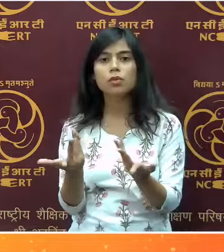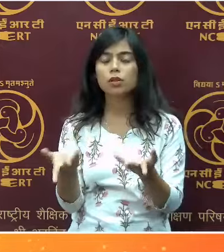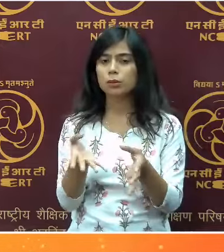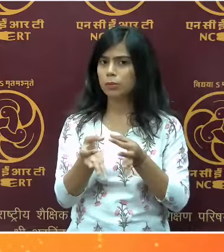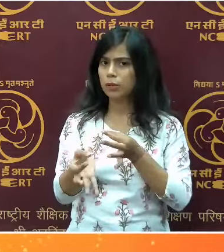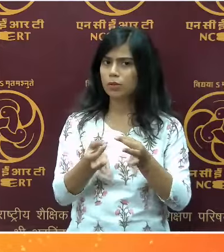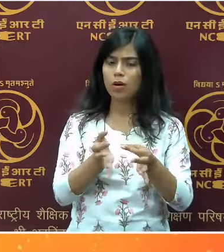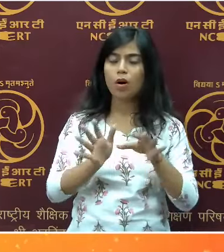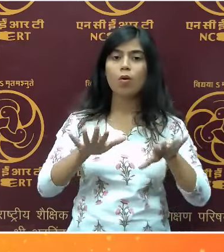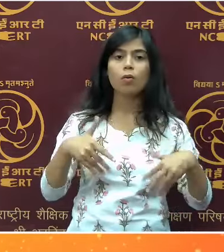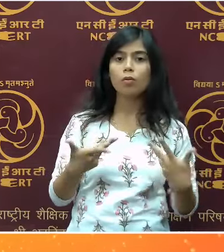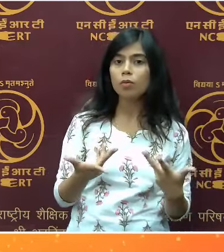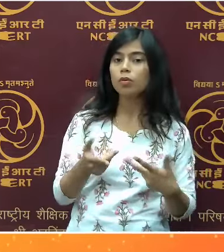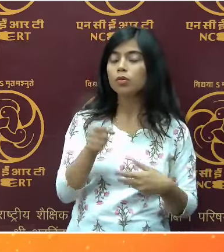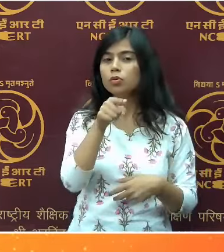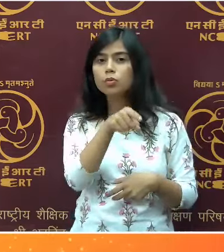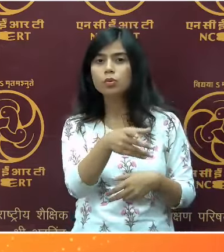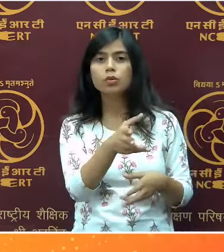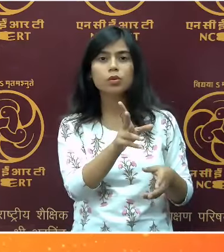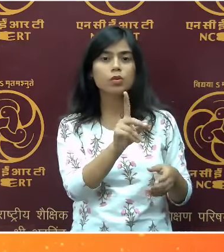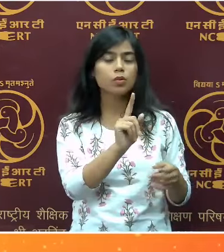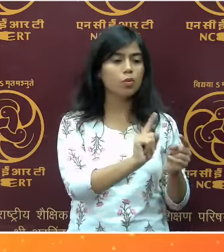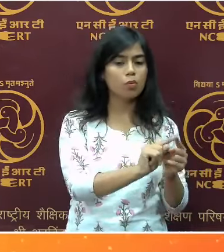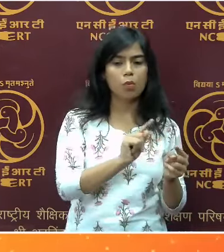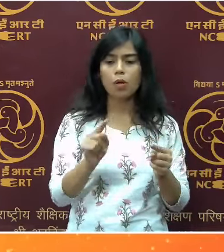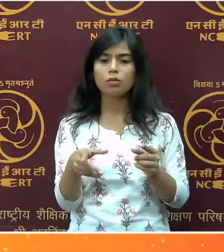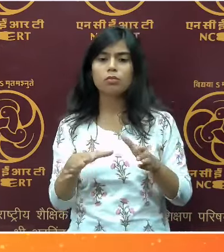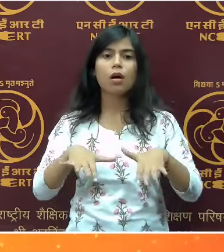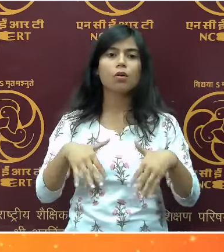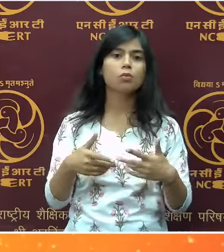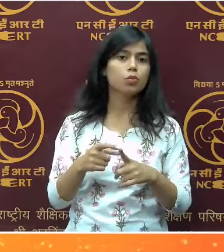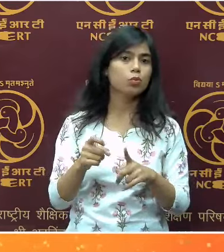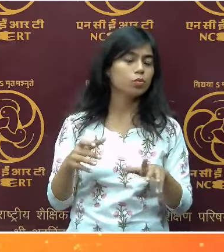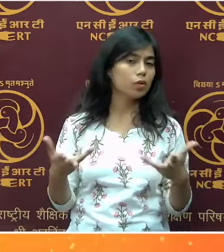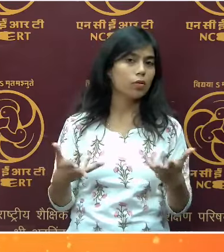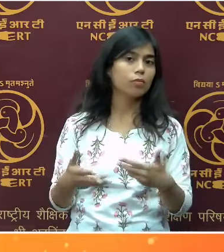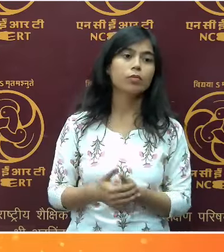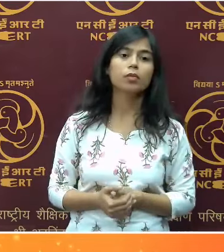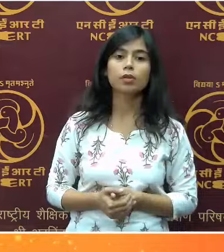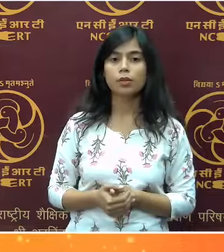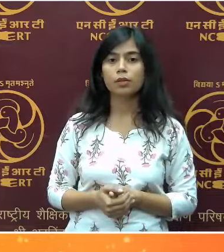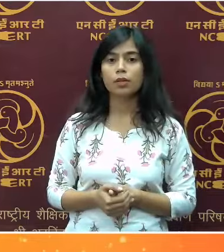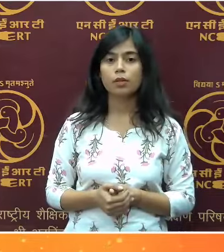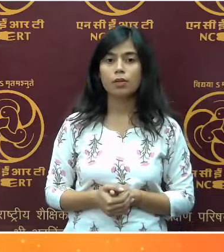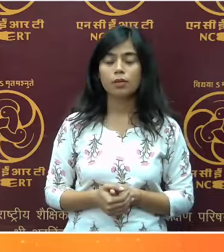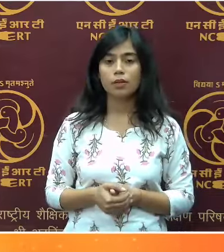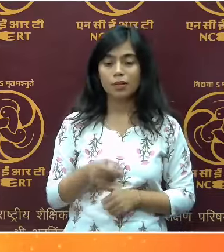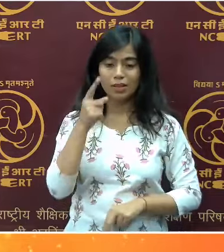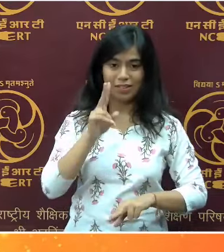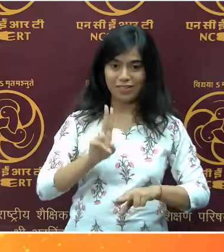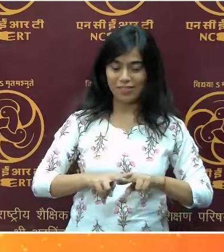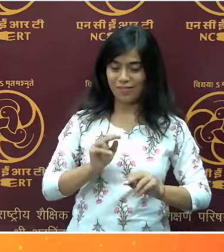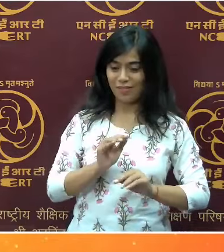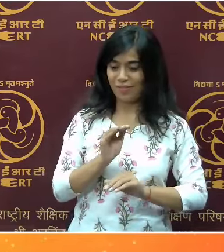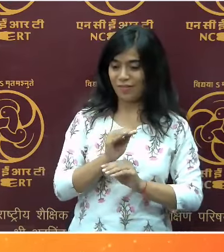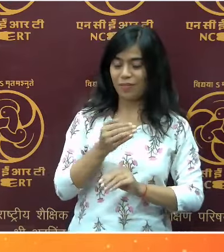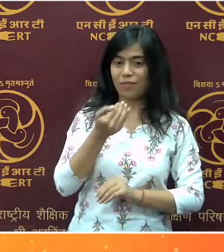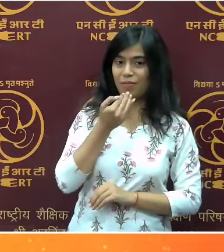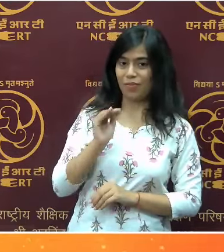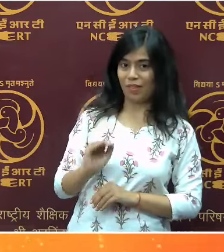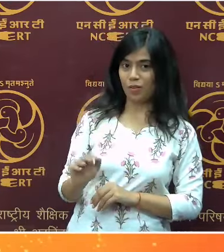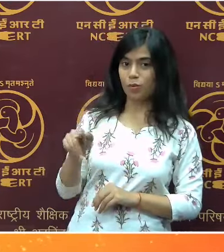explain this and how would you test each one, sir? Okay. If a students connect a simple